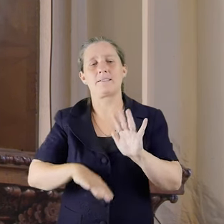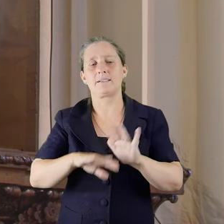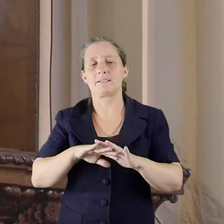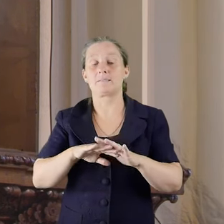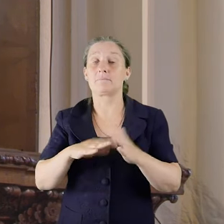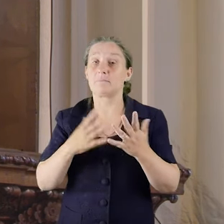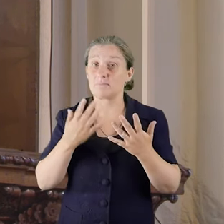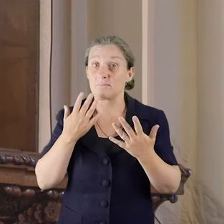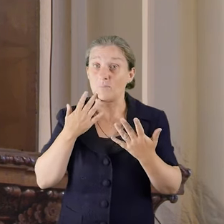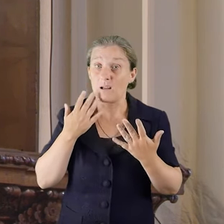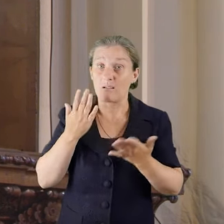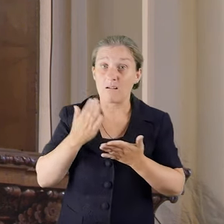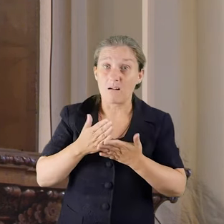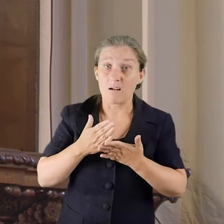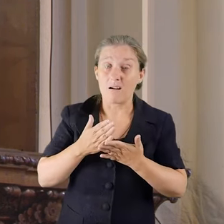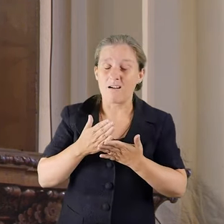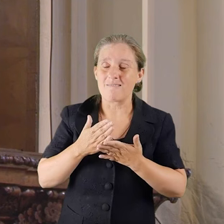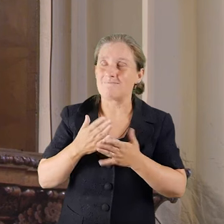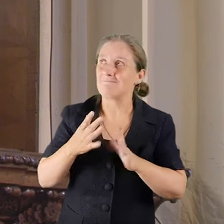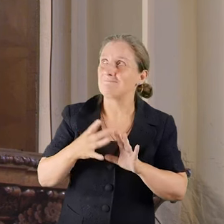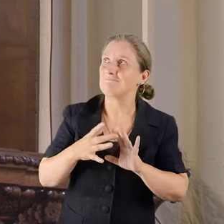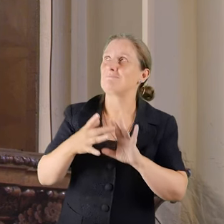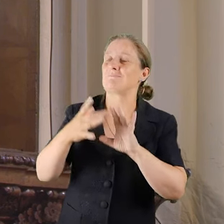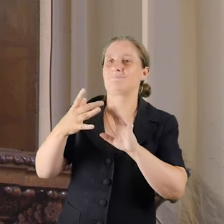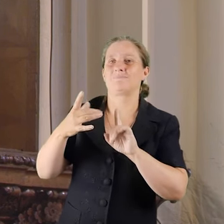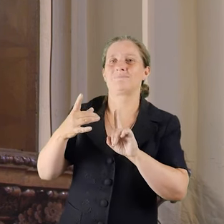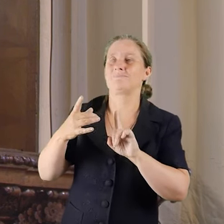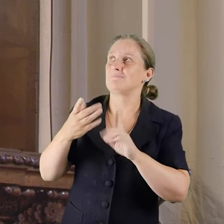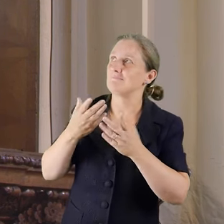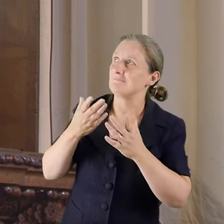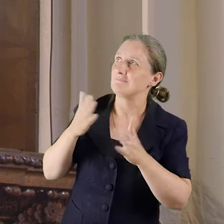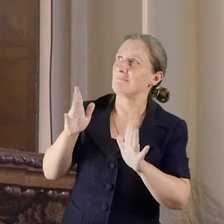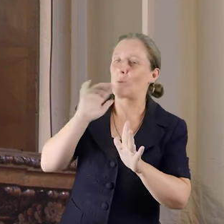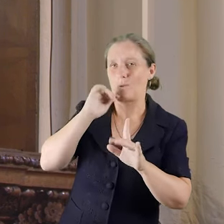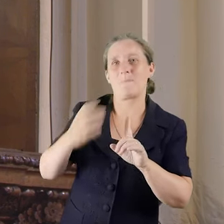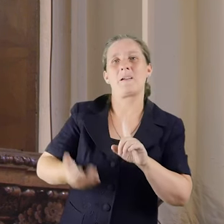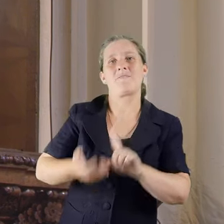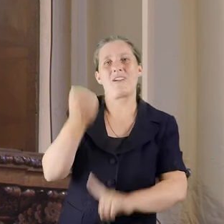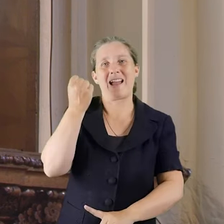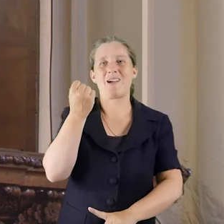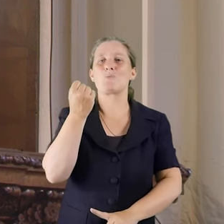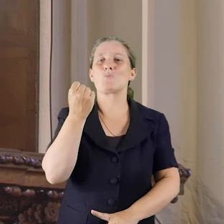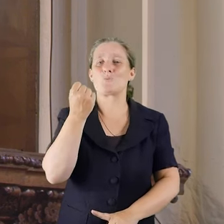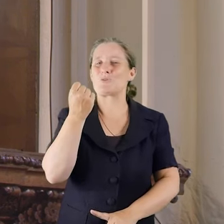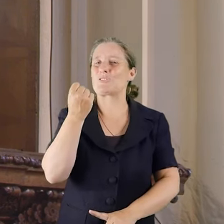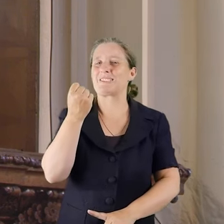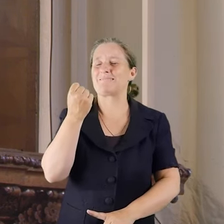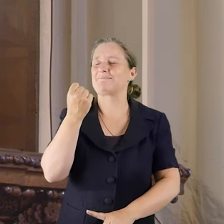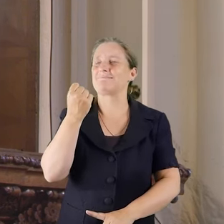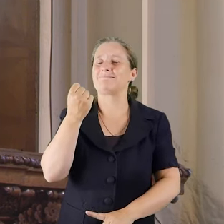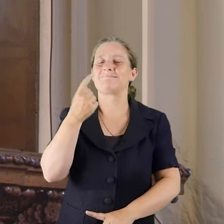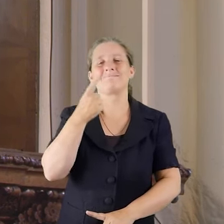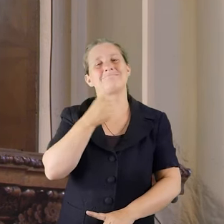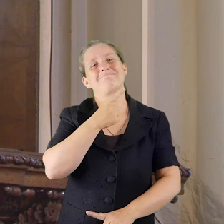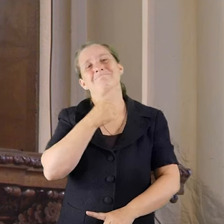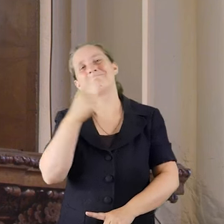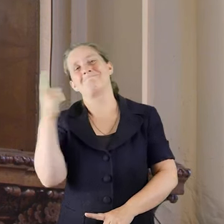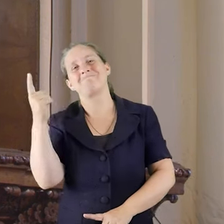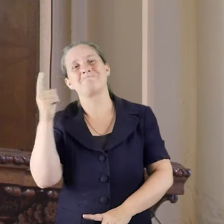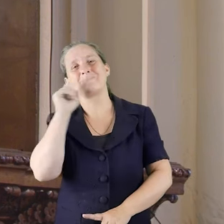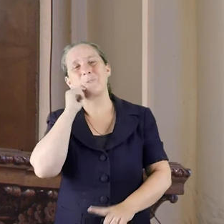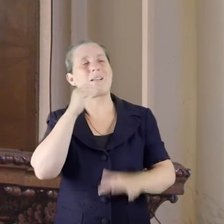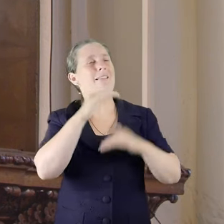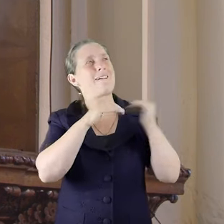For when you do, there you shall be found, and there will be great, great